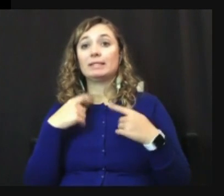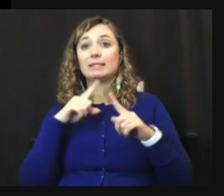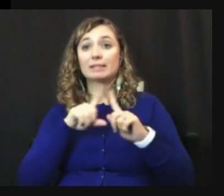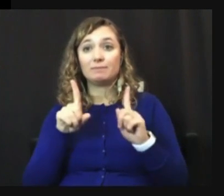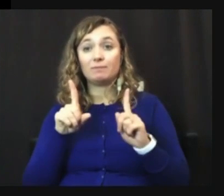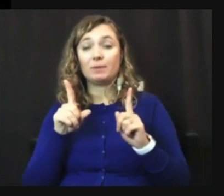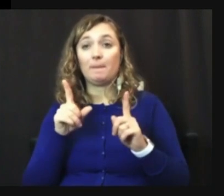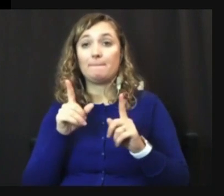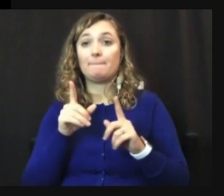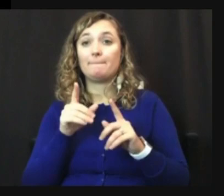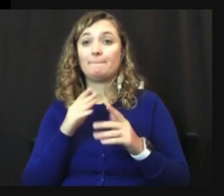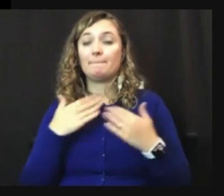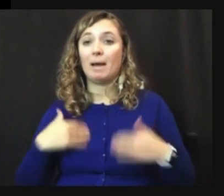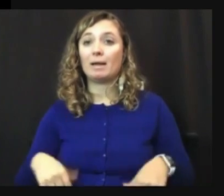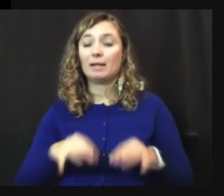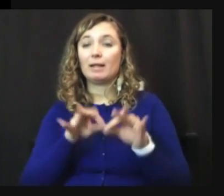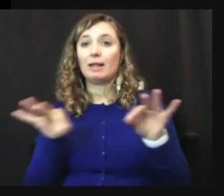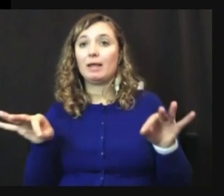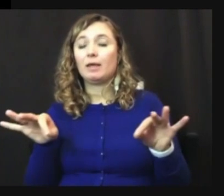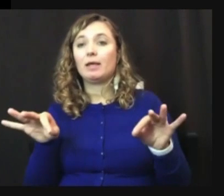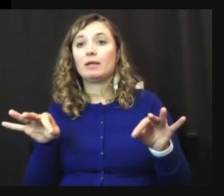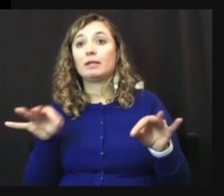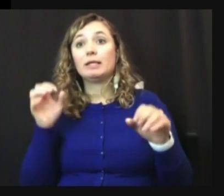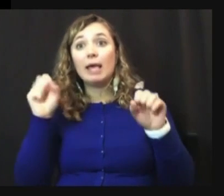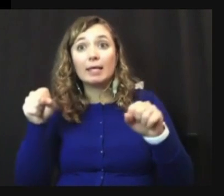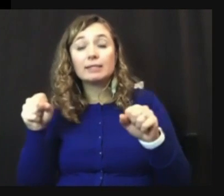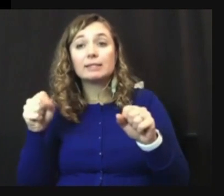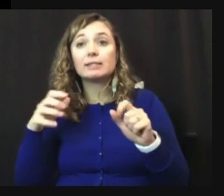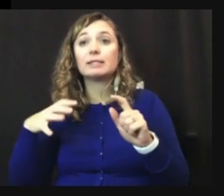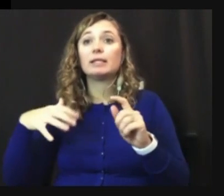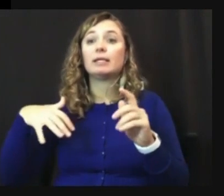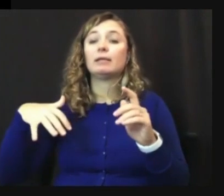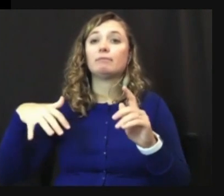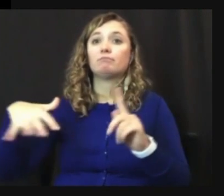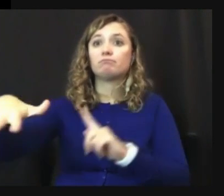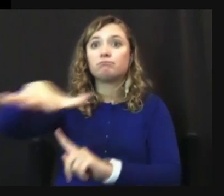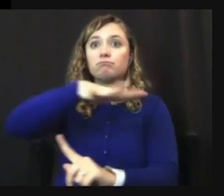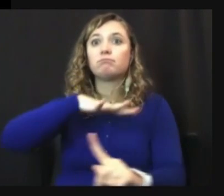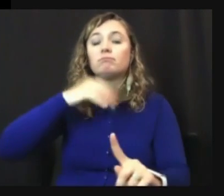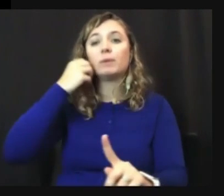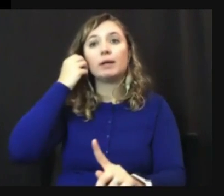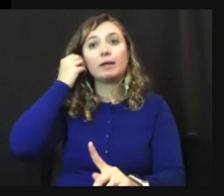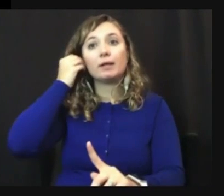your sensory information is completely different than the way I'm going to attune mine.